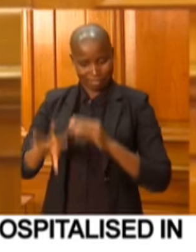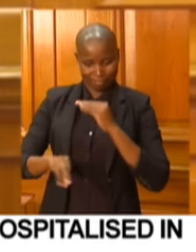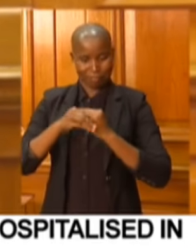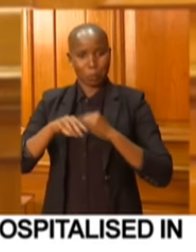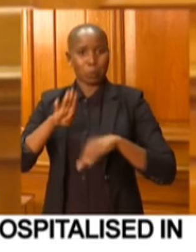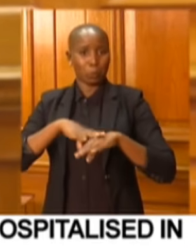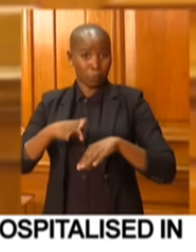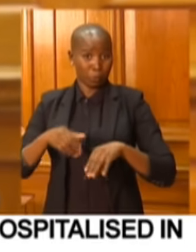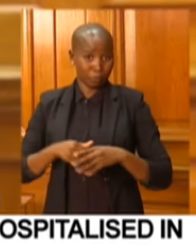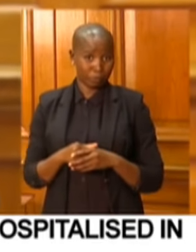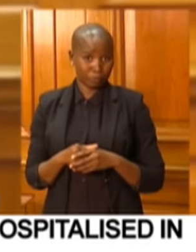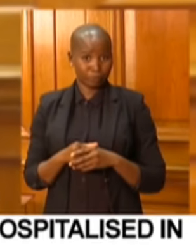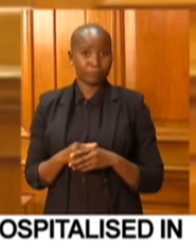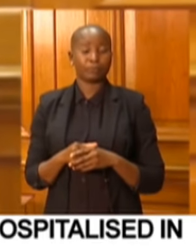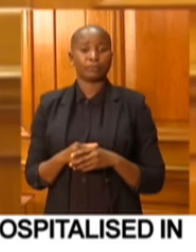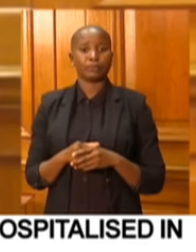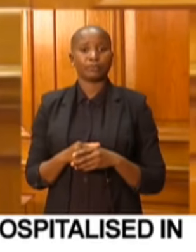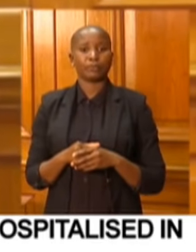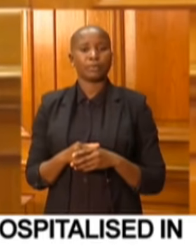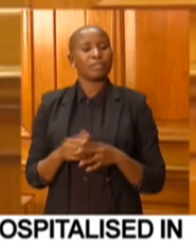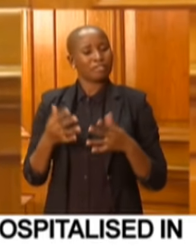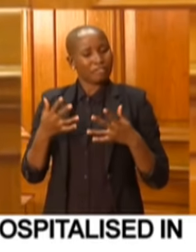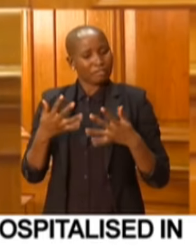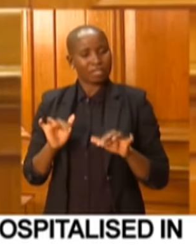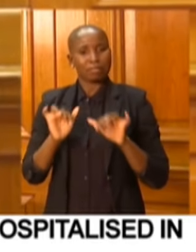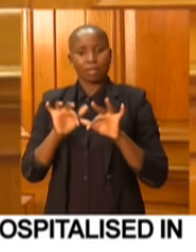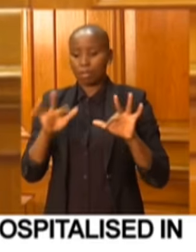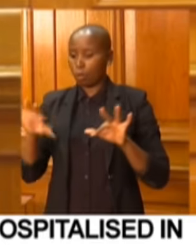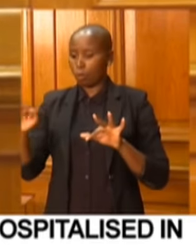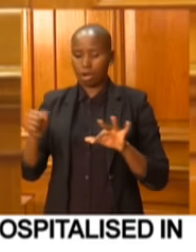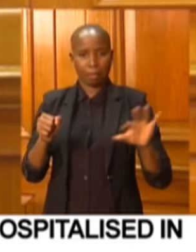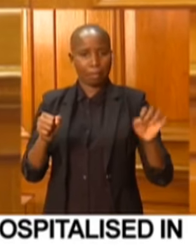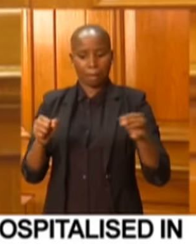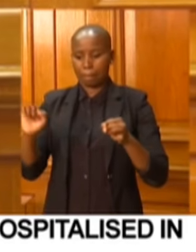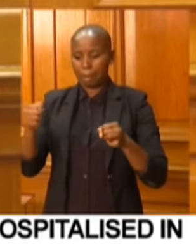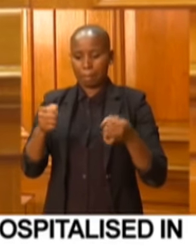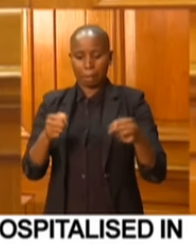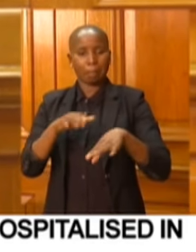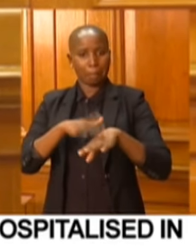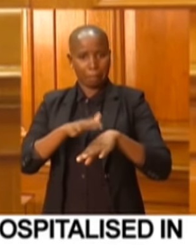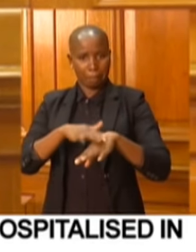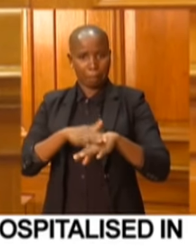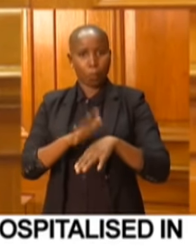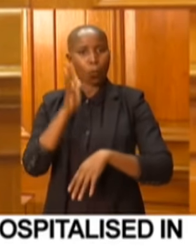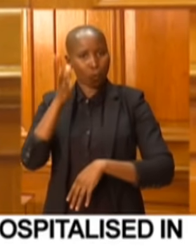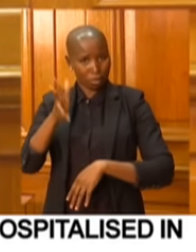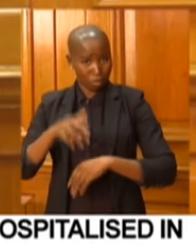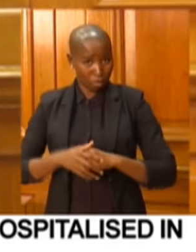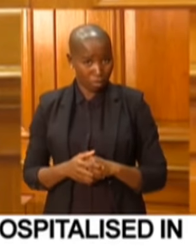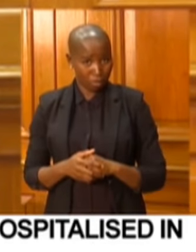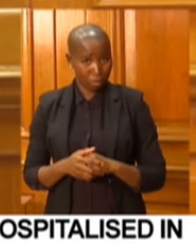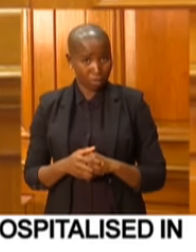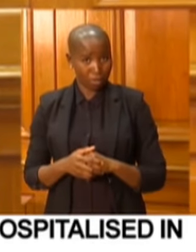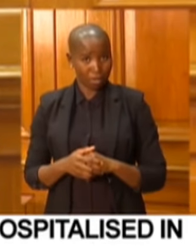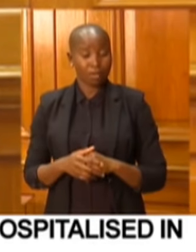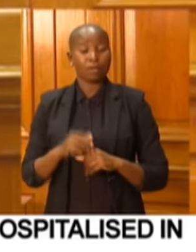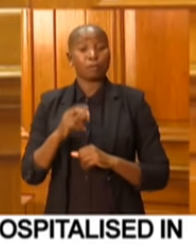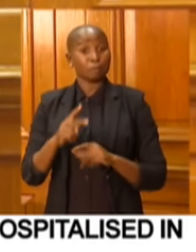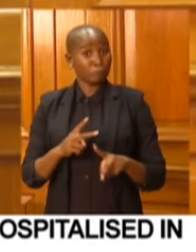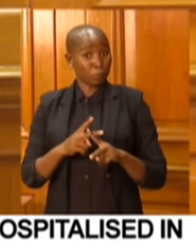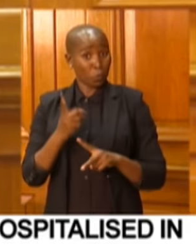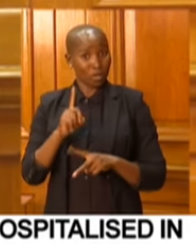Additional posts that were vacant are being filled once again, and the personal